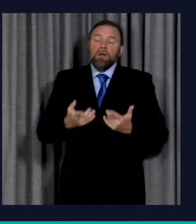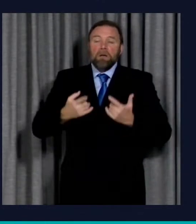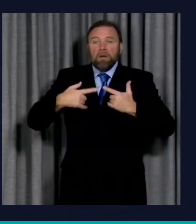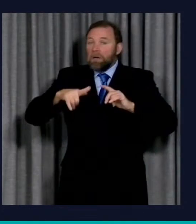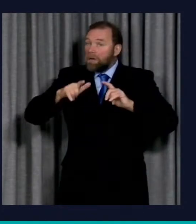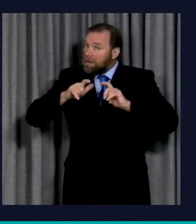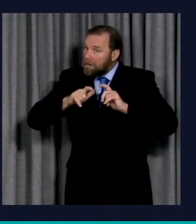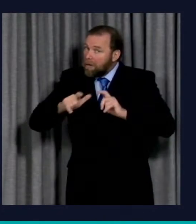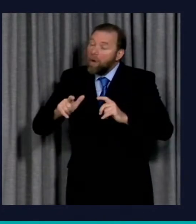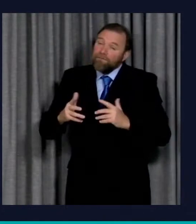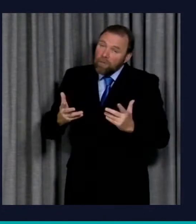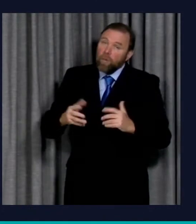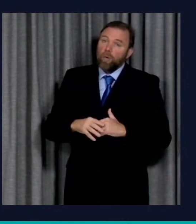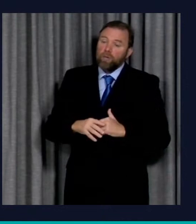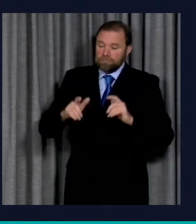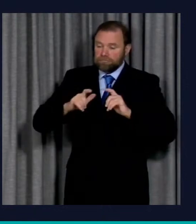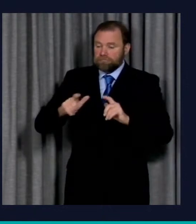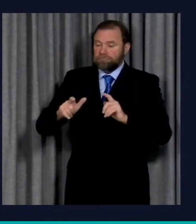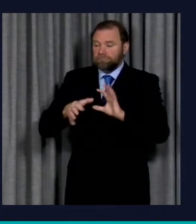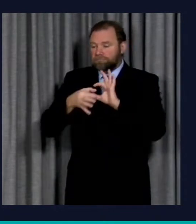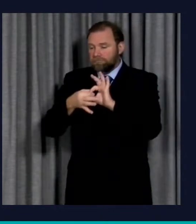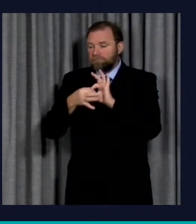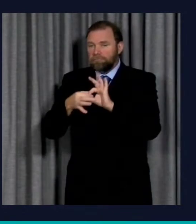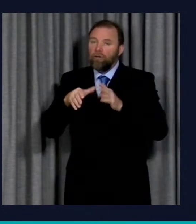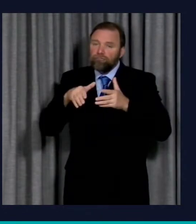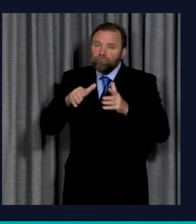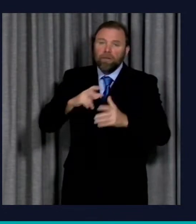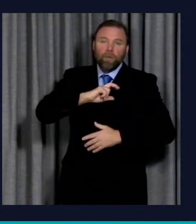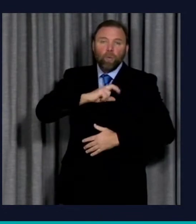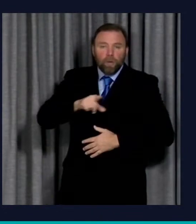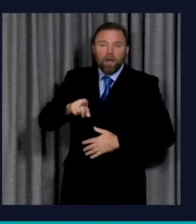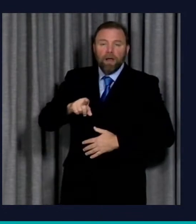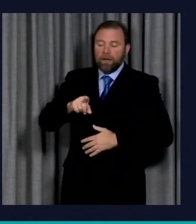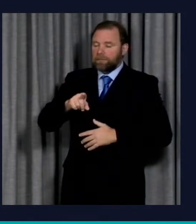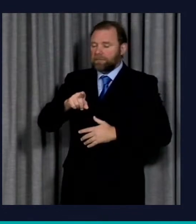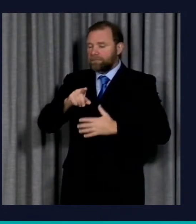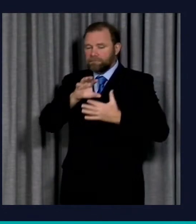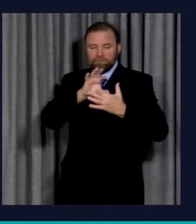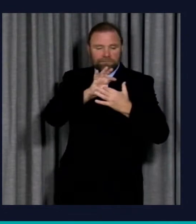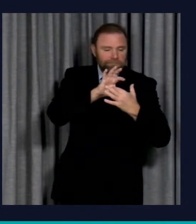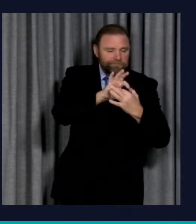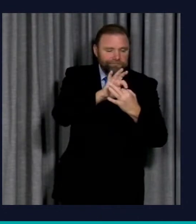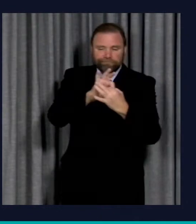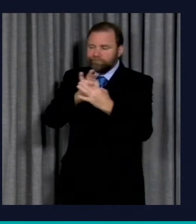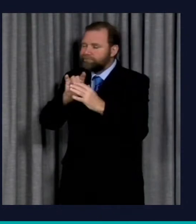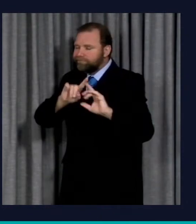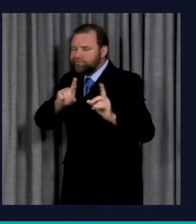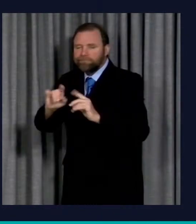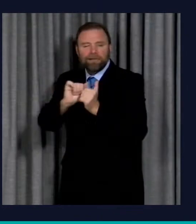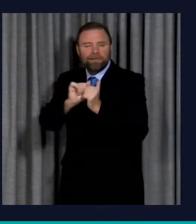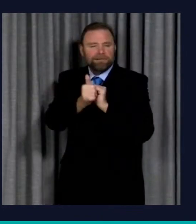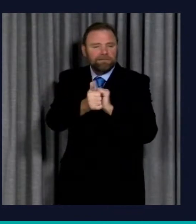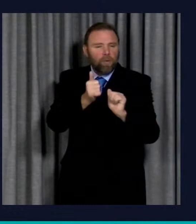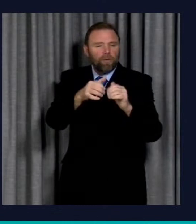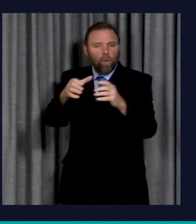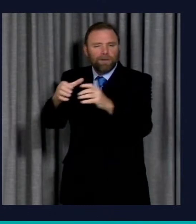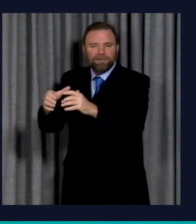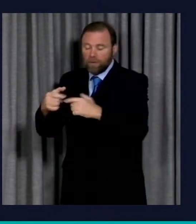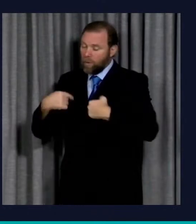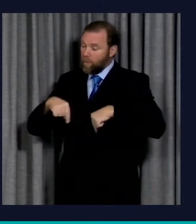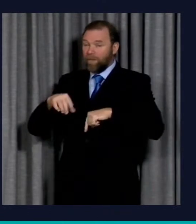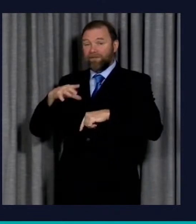work with the rugby union and other football and sporting bodies. We've announced £3